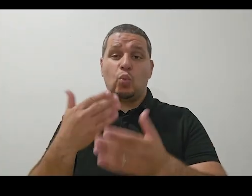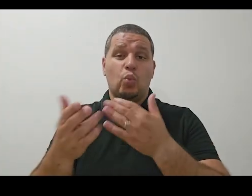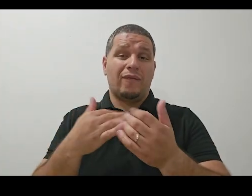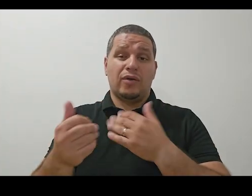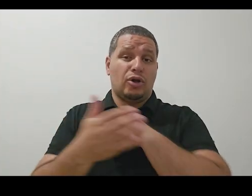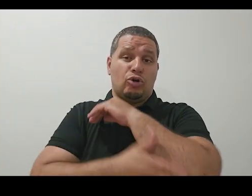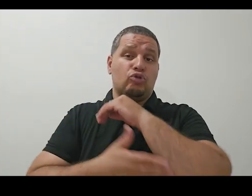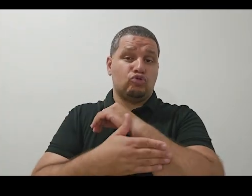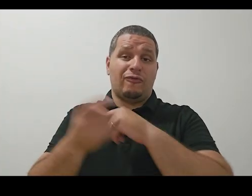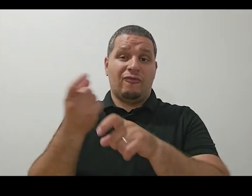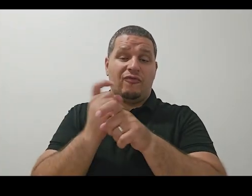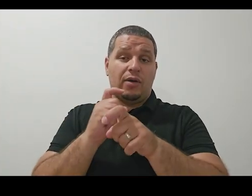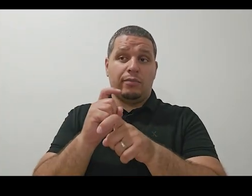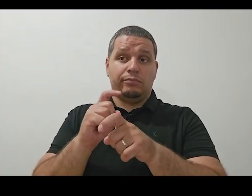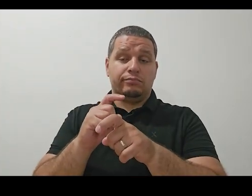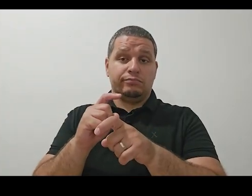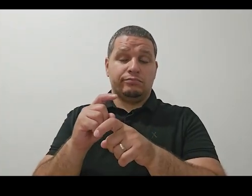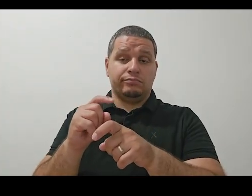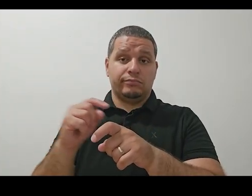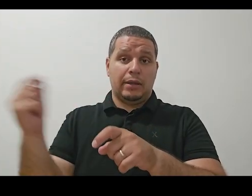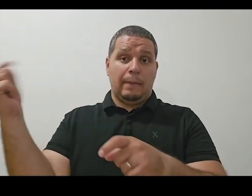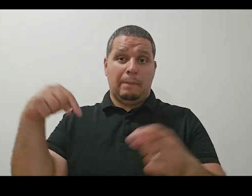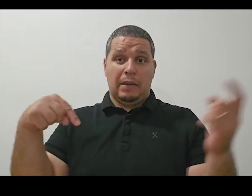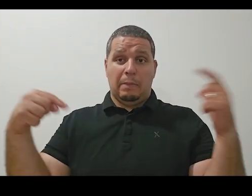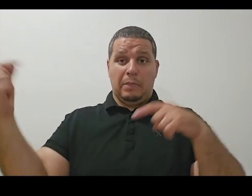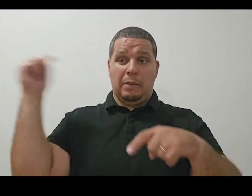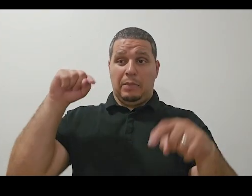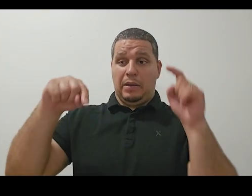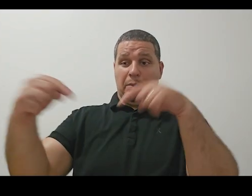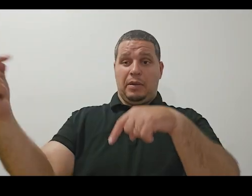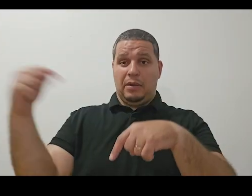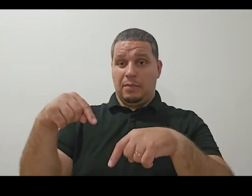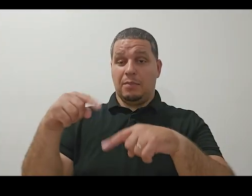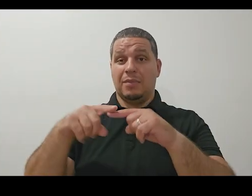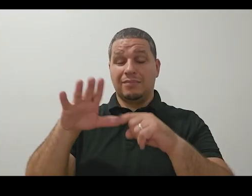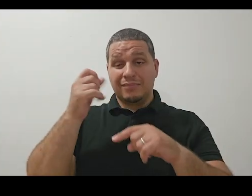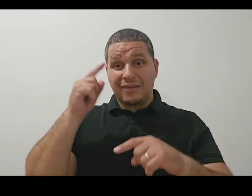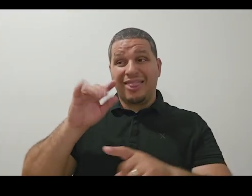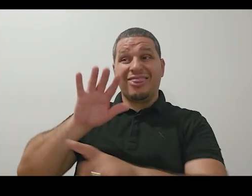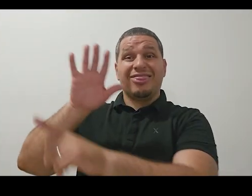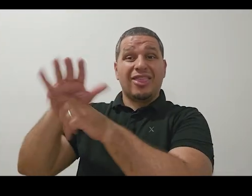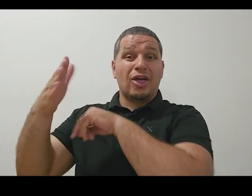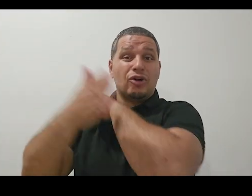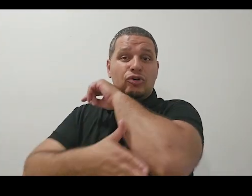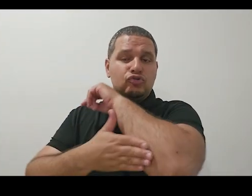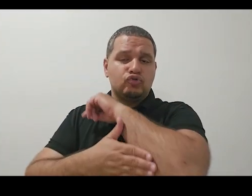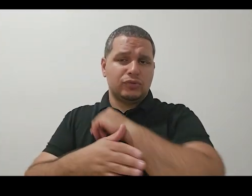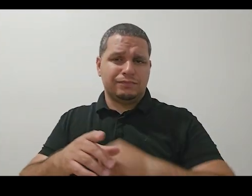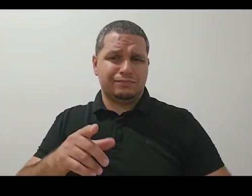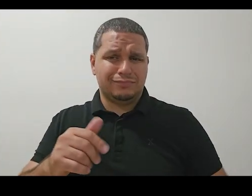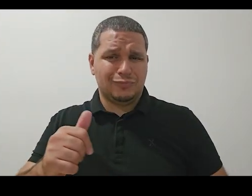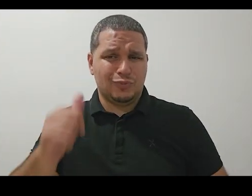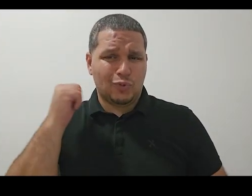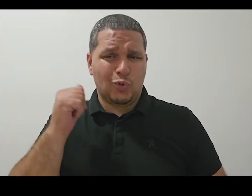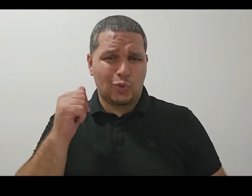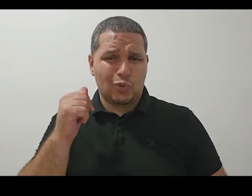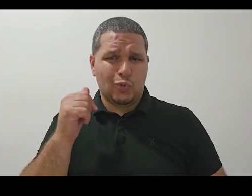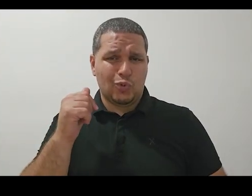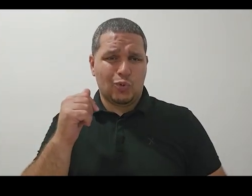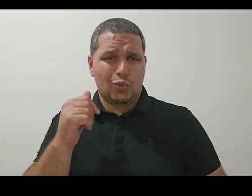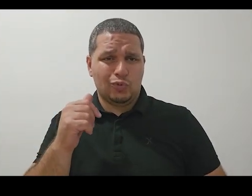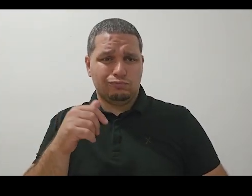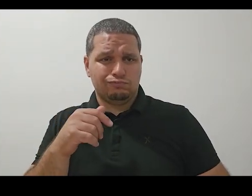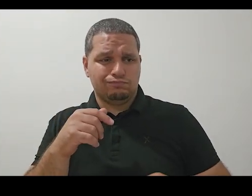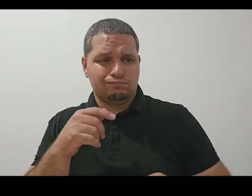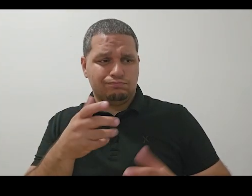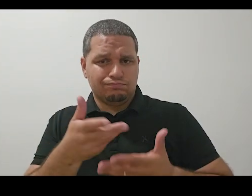border they cross, and where they're from, they're not as receptive as those that are